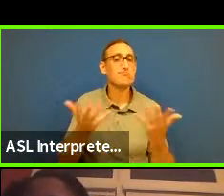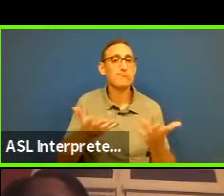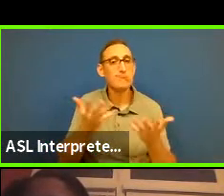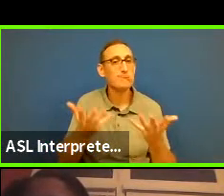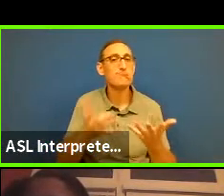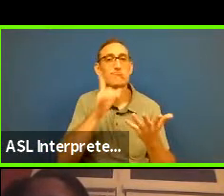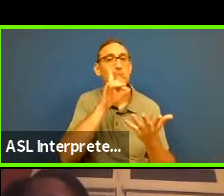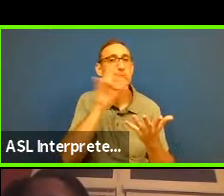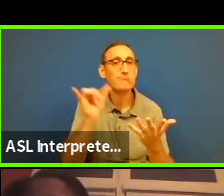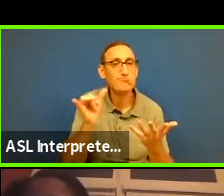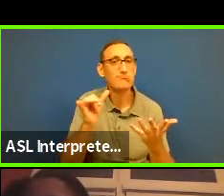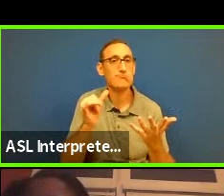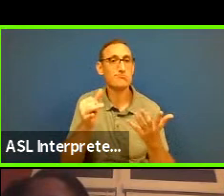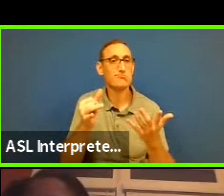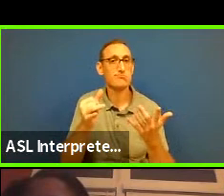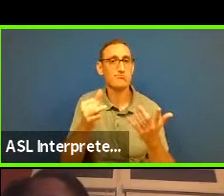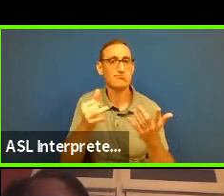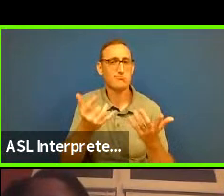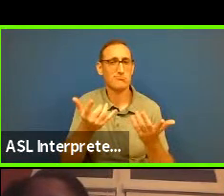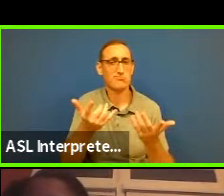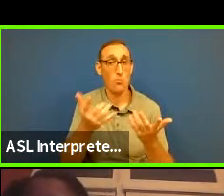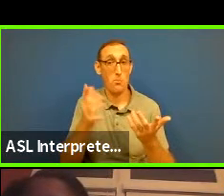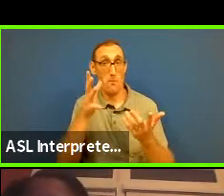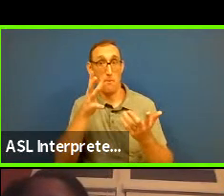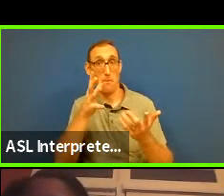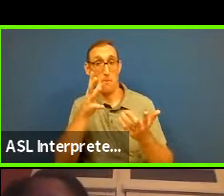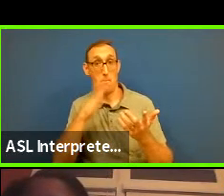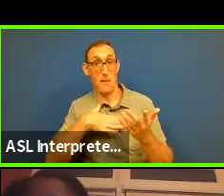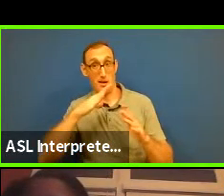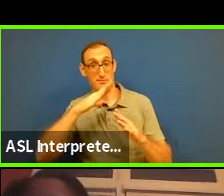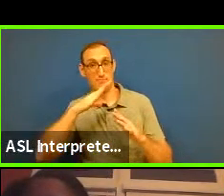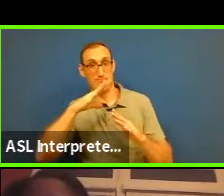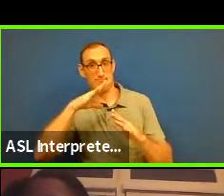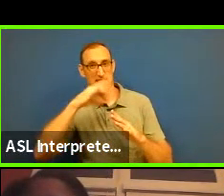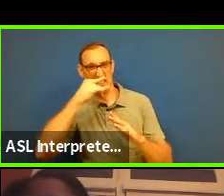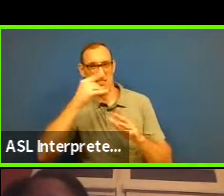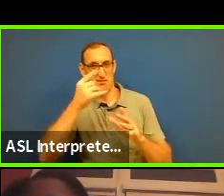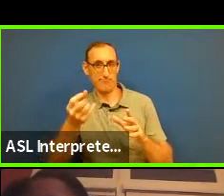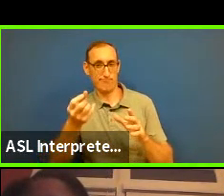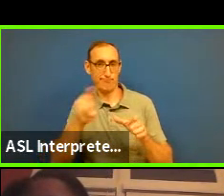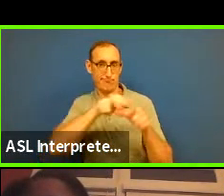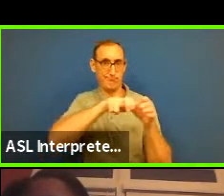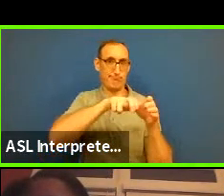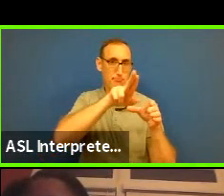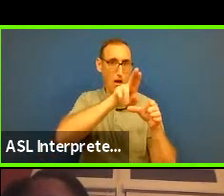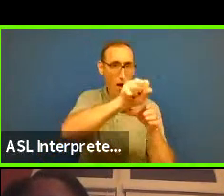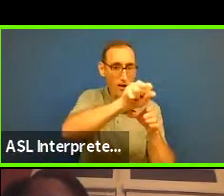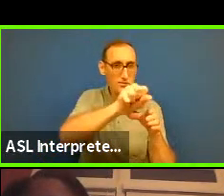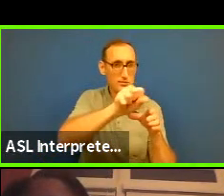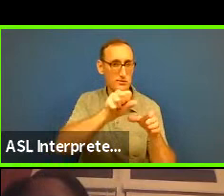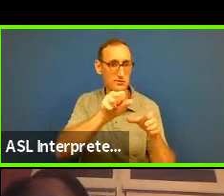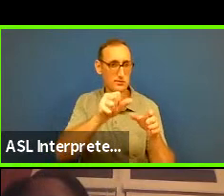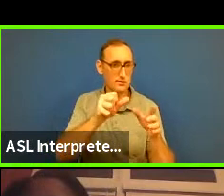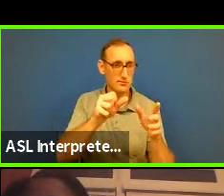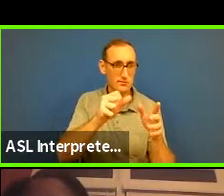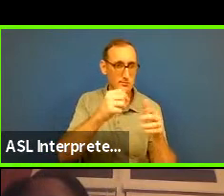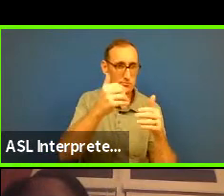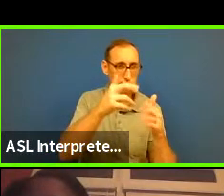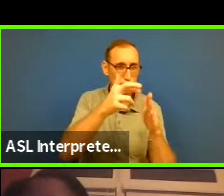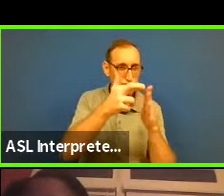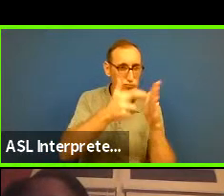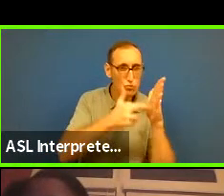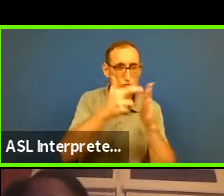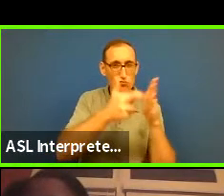What's that look like? Or I'm going to put my kid on the bus. What's it like when they get off the bus, to go where they need to